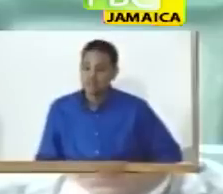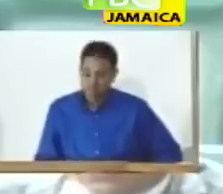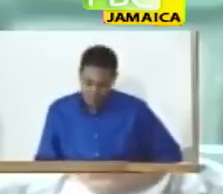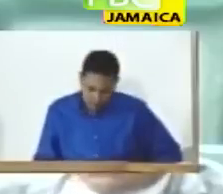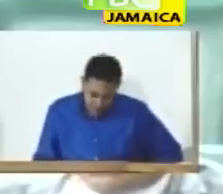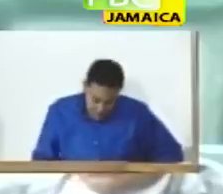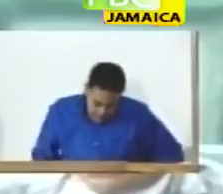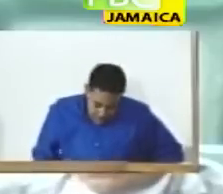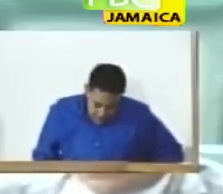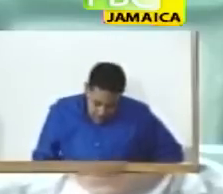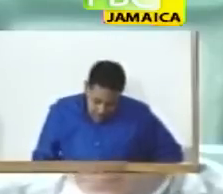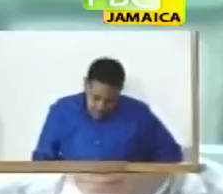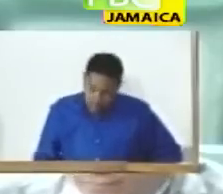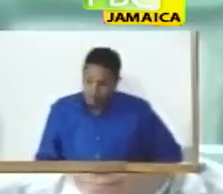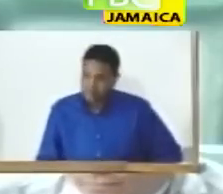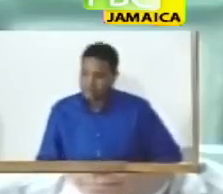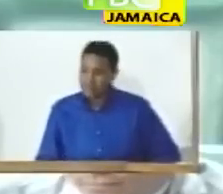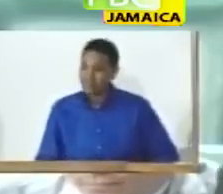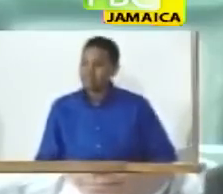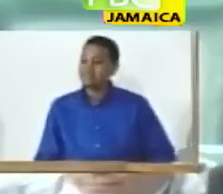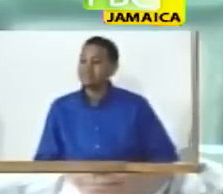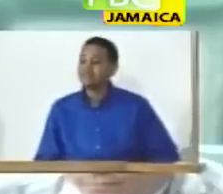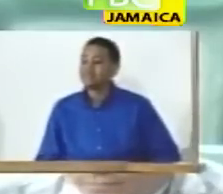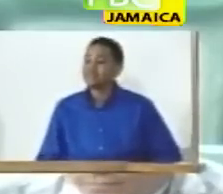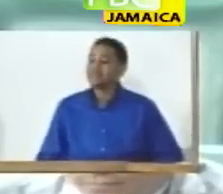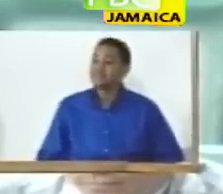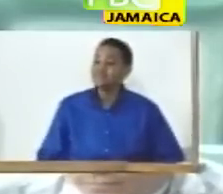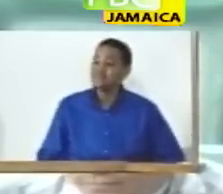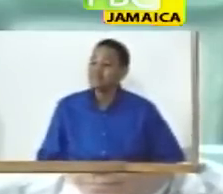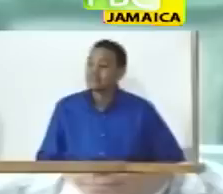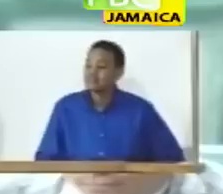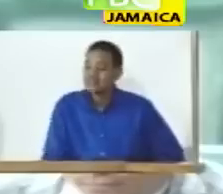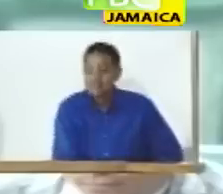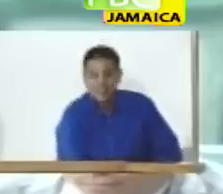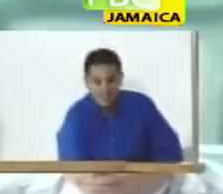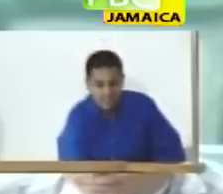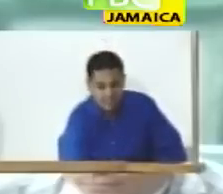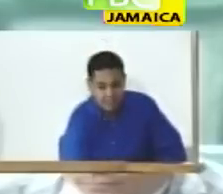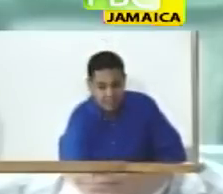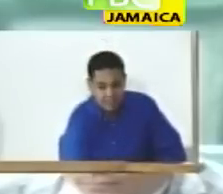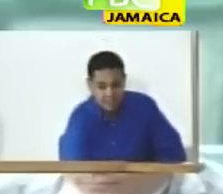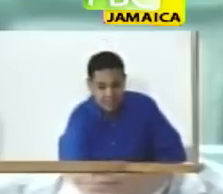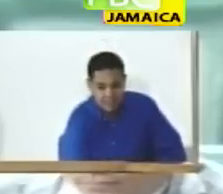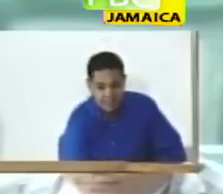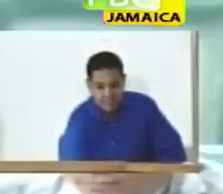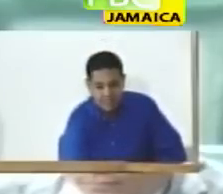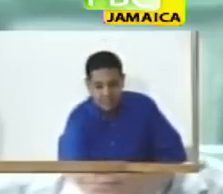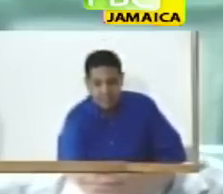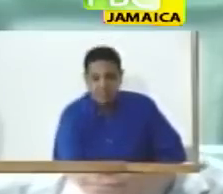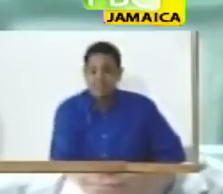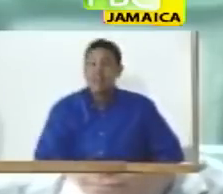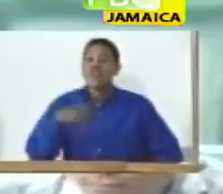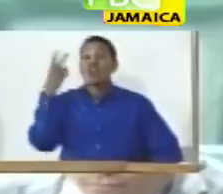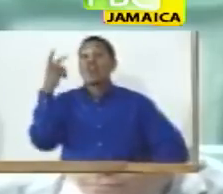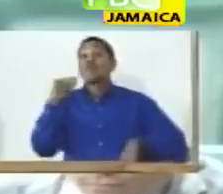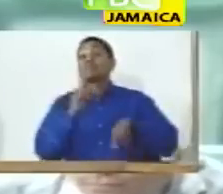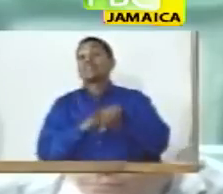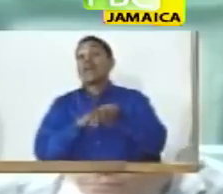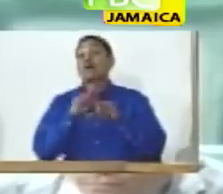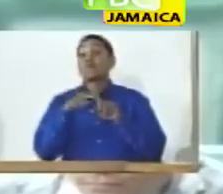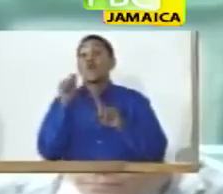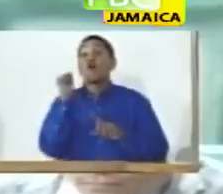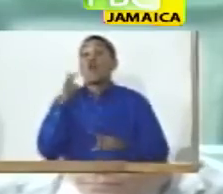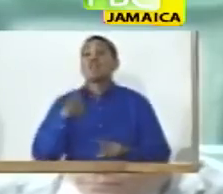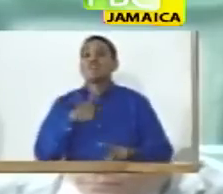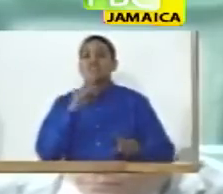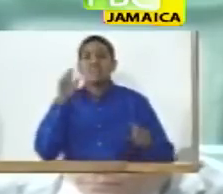No, well, Mr. President, there comes a time when all of us have to determine